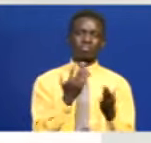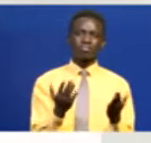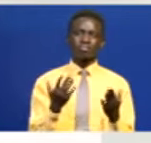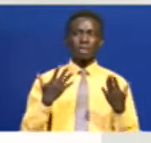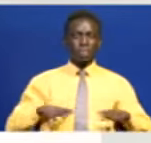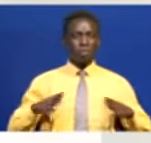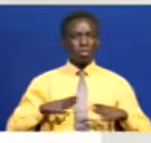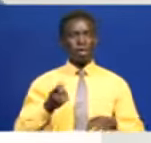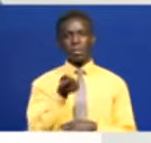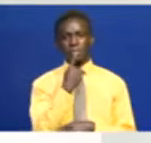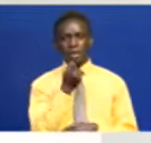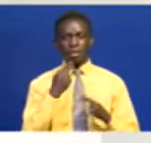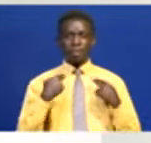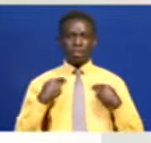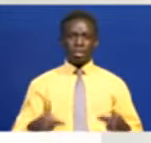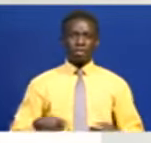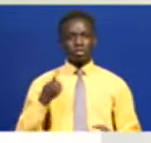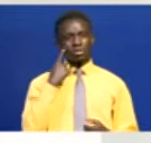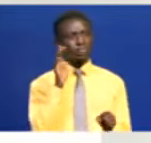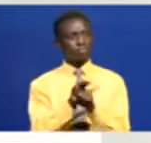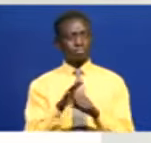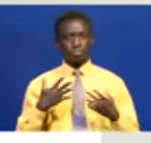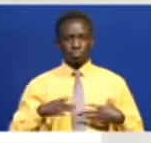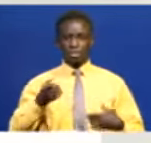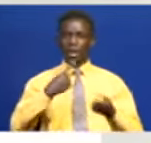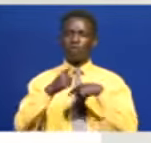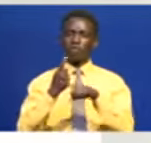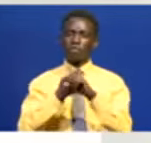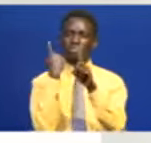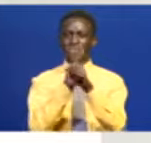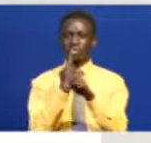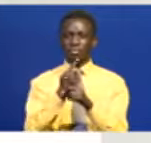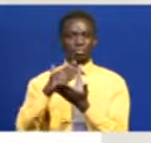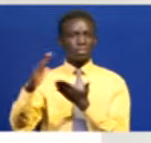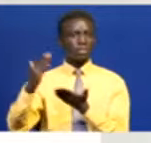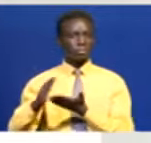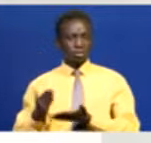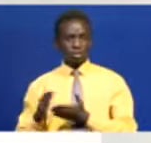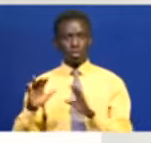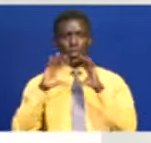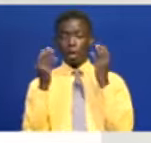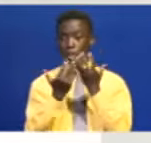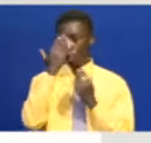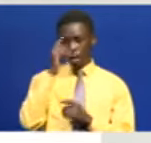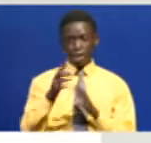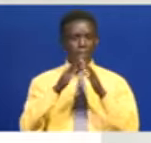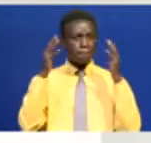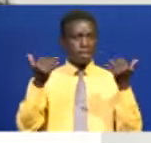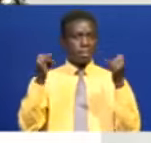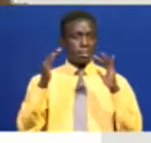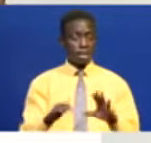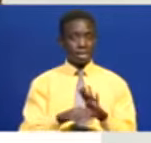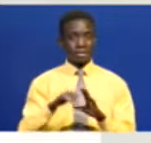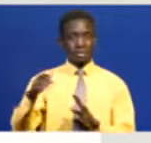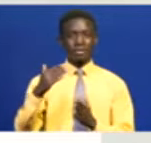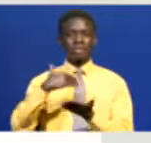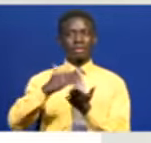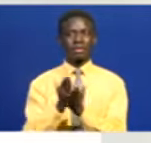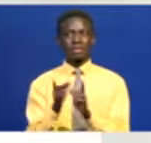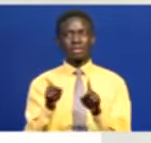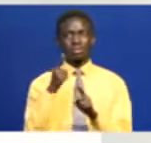health. We mm-hmm. see a lot of people coming from all over the world. Yes. Because Turkey is a big player in these sectors, mm-hmm. even energy